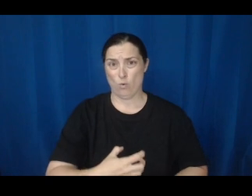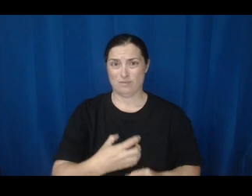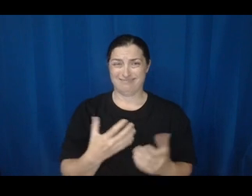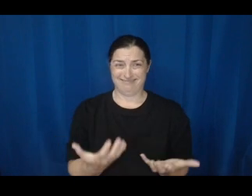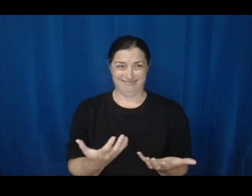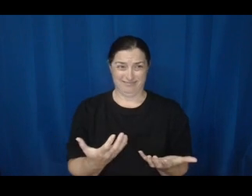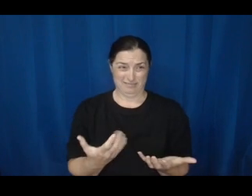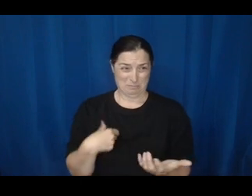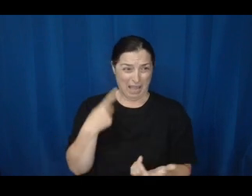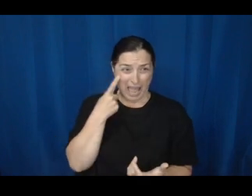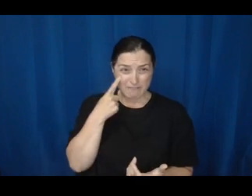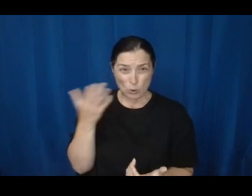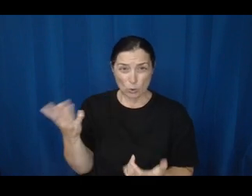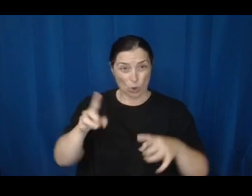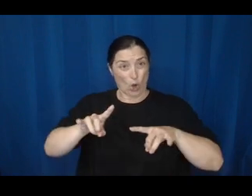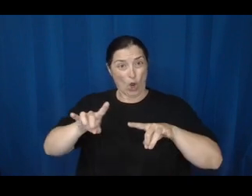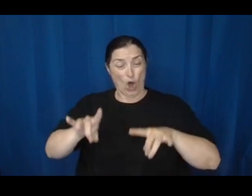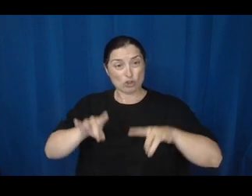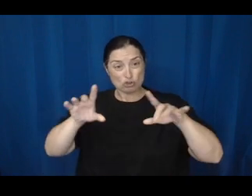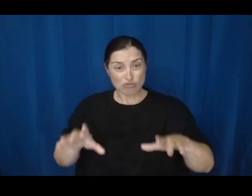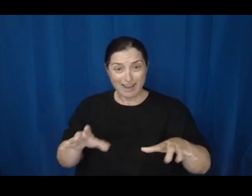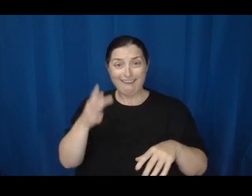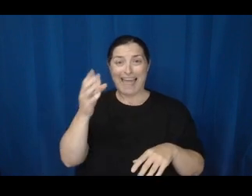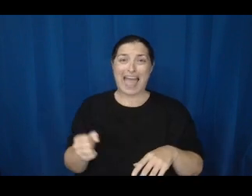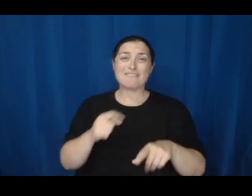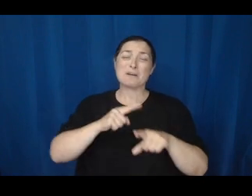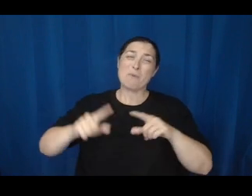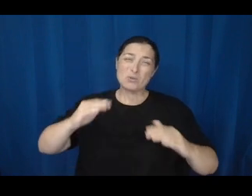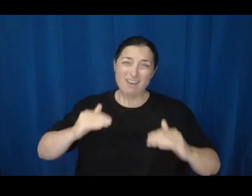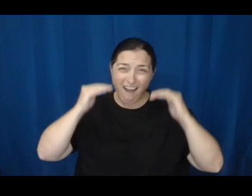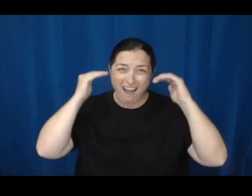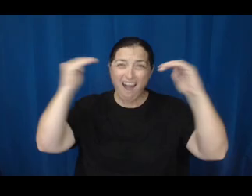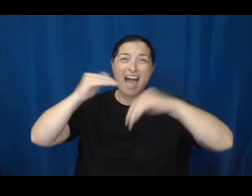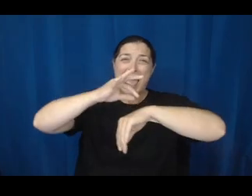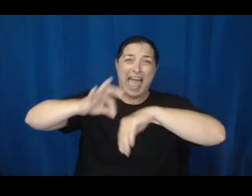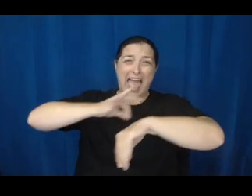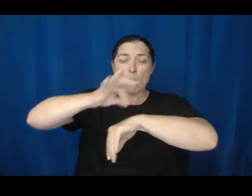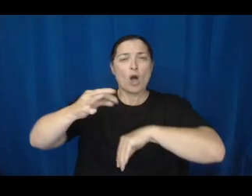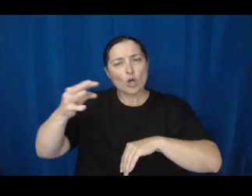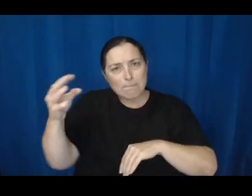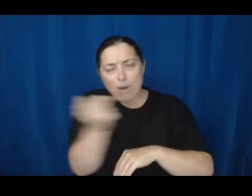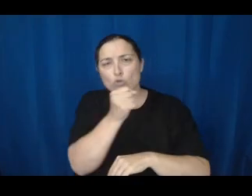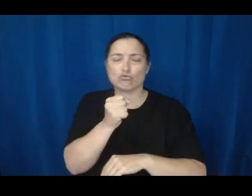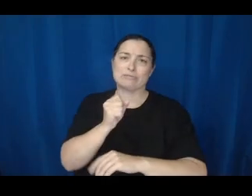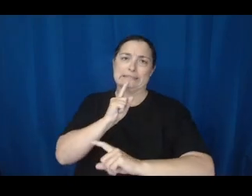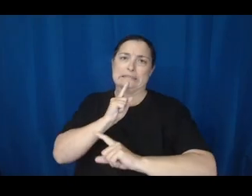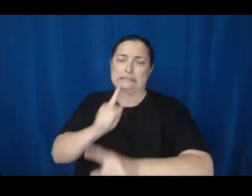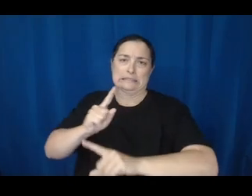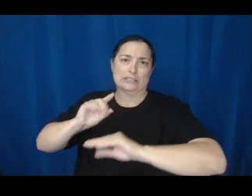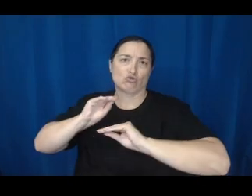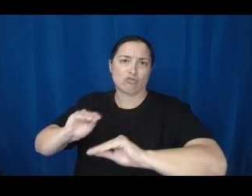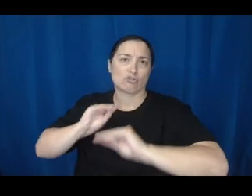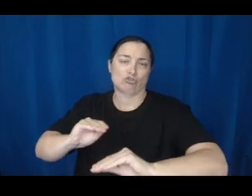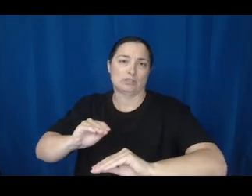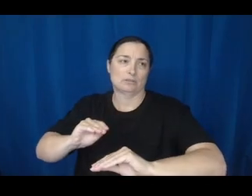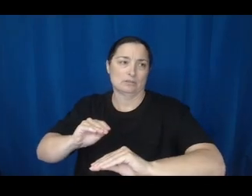take a look at this. Australia, we have the highest number of compulsory instruction time in our primary and lower secondary schools